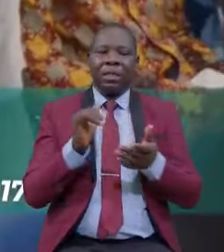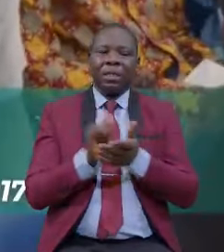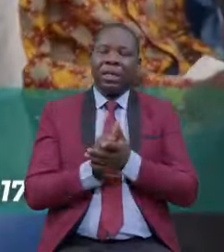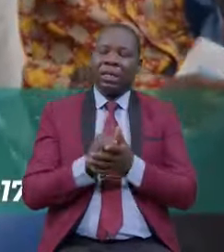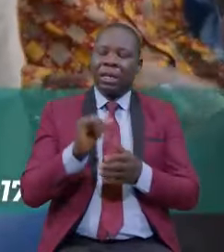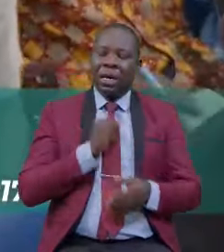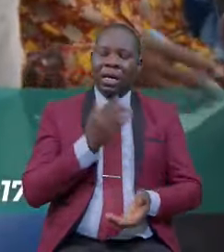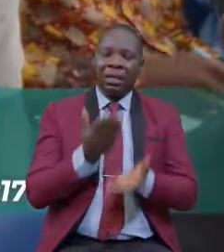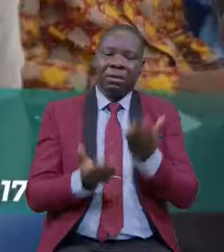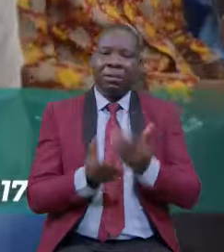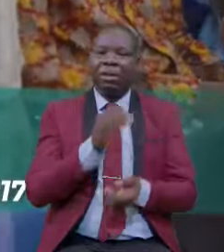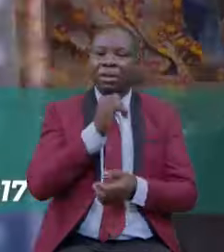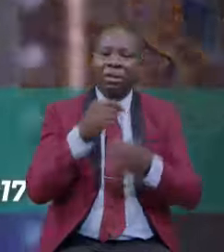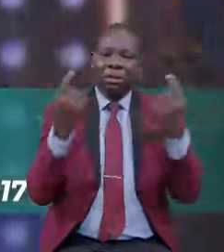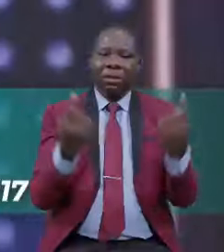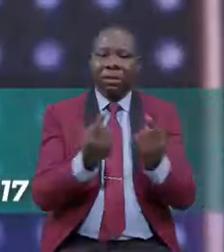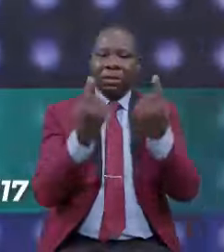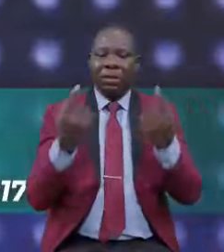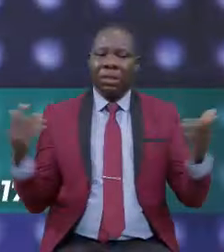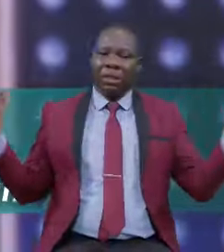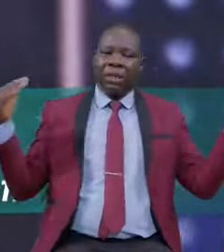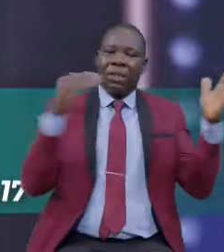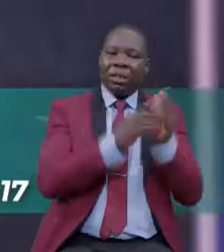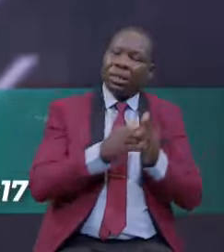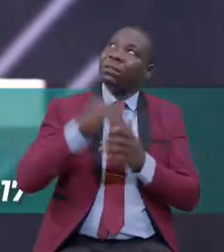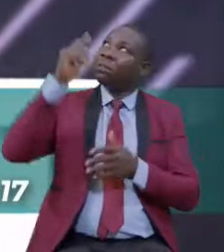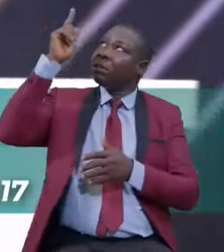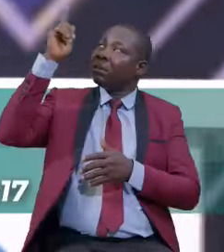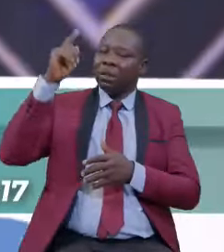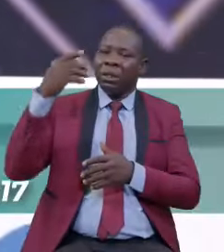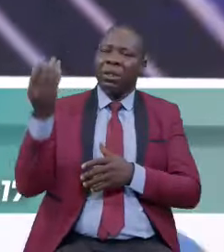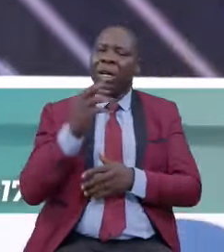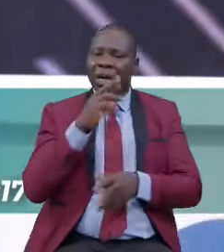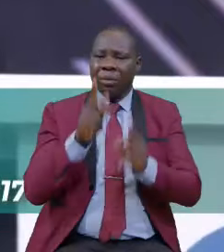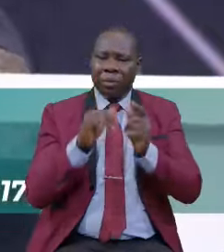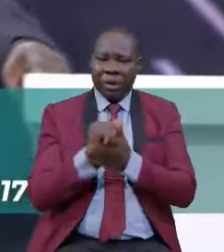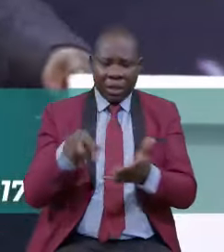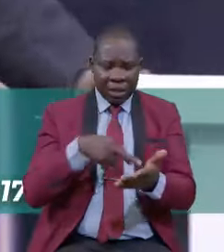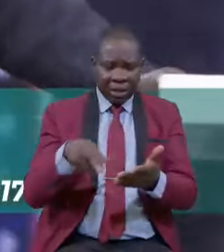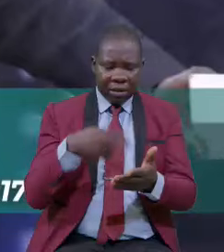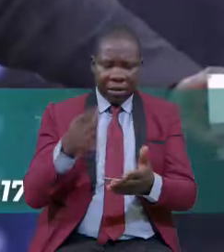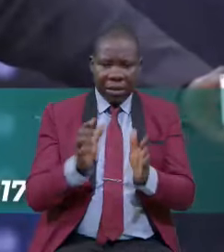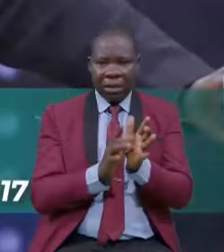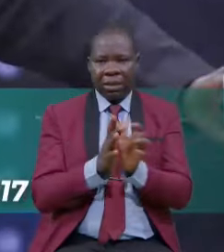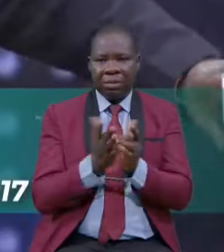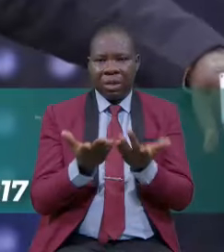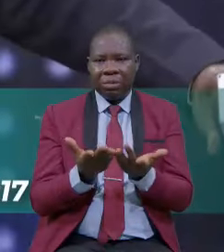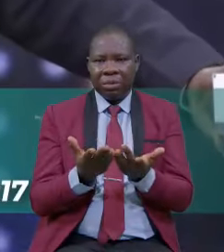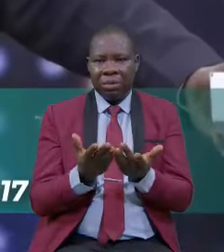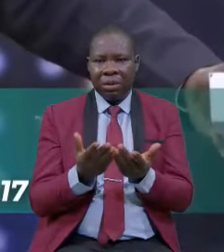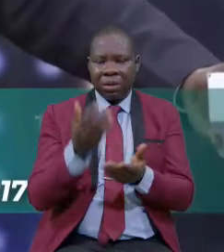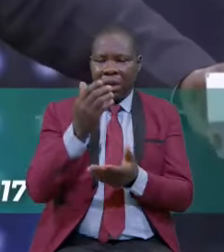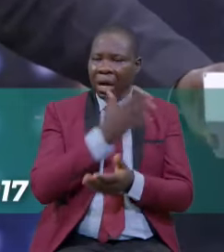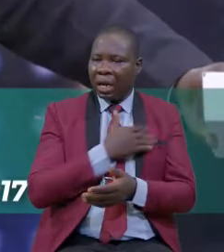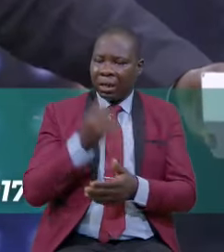thee. You see, if there are people, we have the Bible, of course, and somebody does